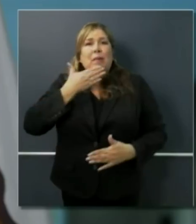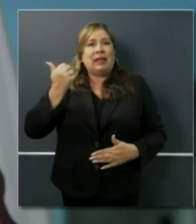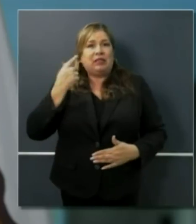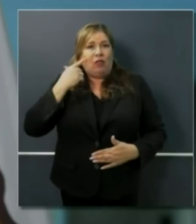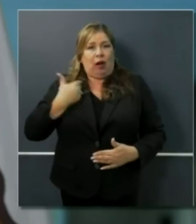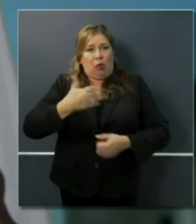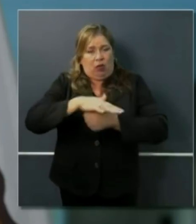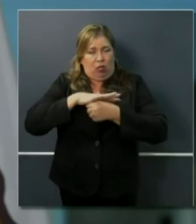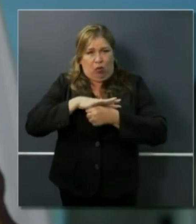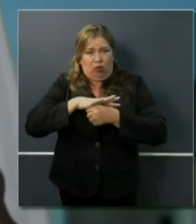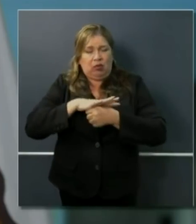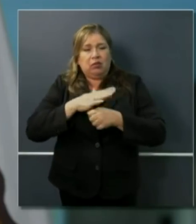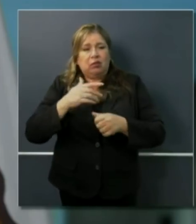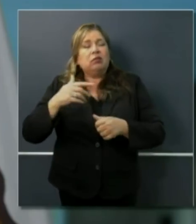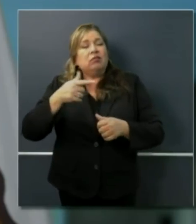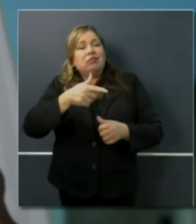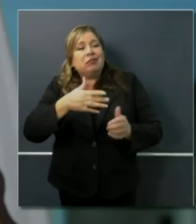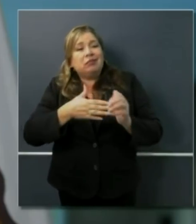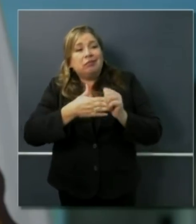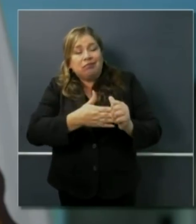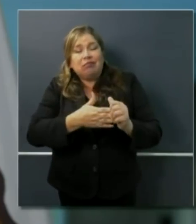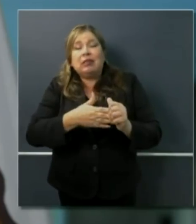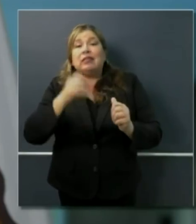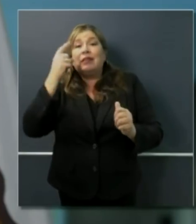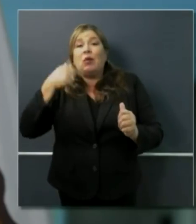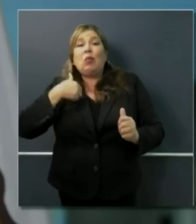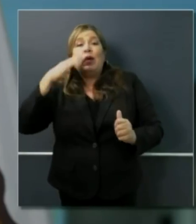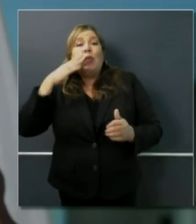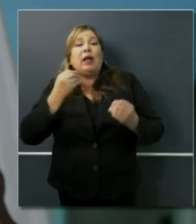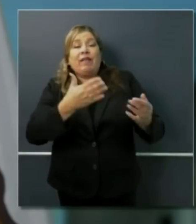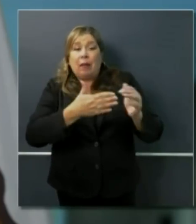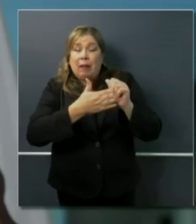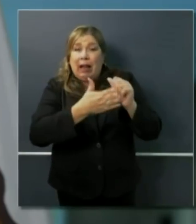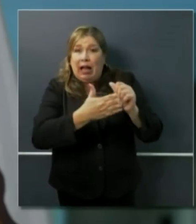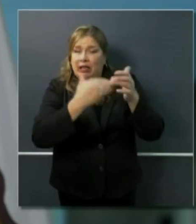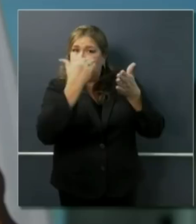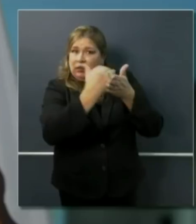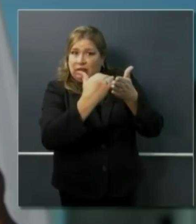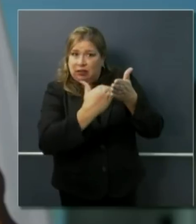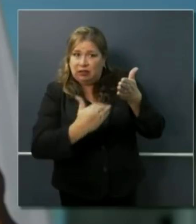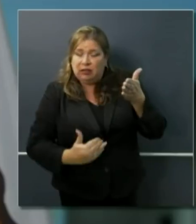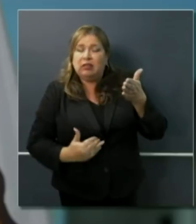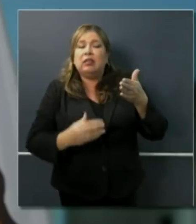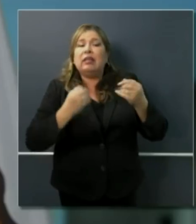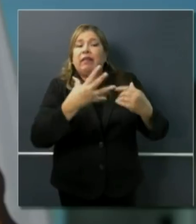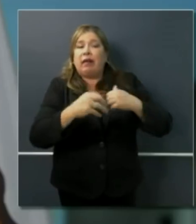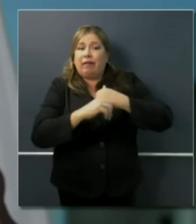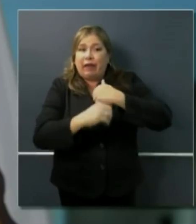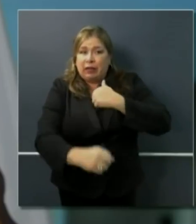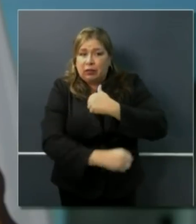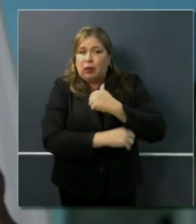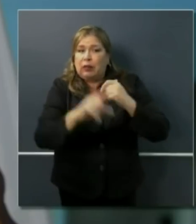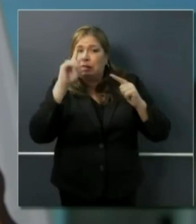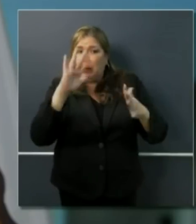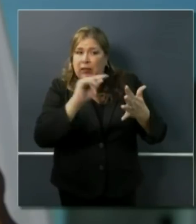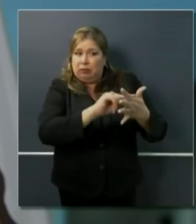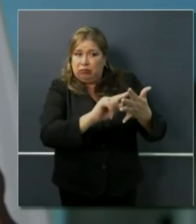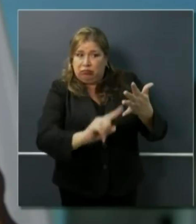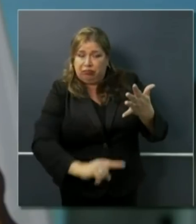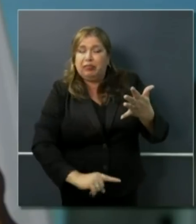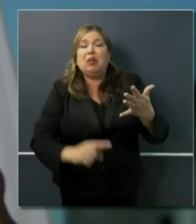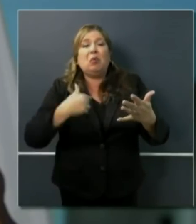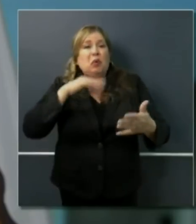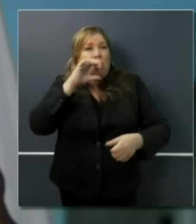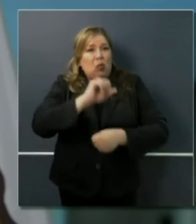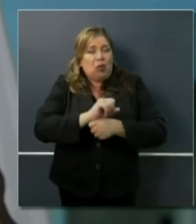be baseline recommendations and guidance that will come out that will create the foundation and the floor of expectation. And then we'll continue to